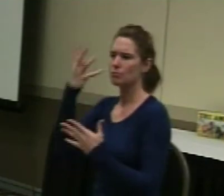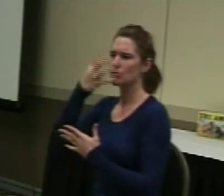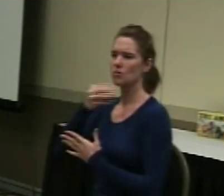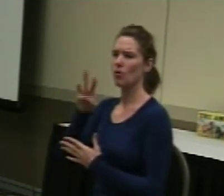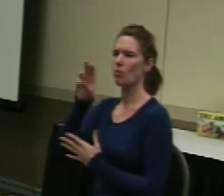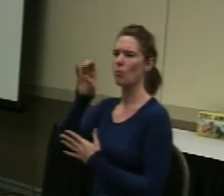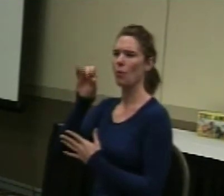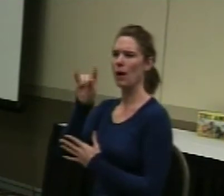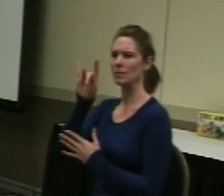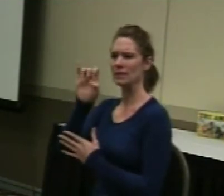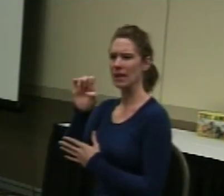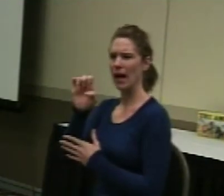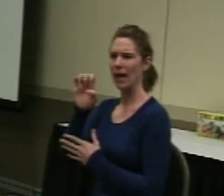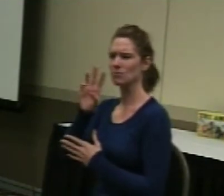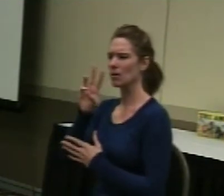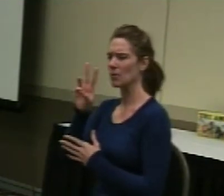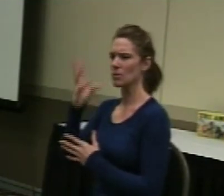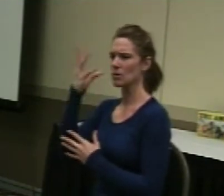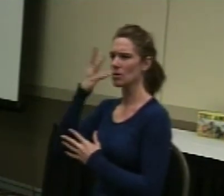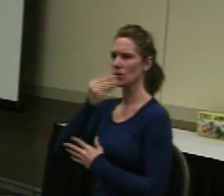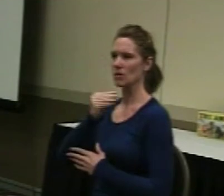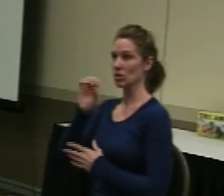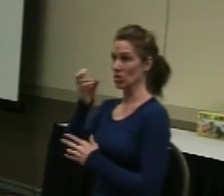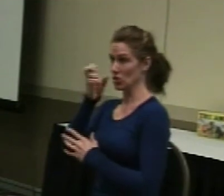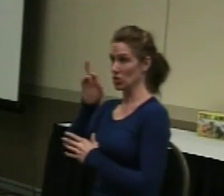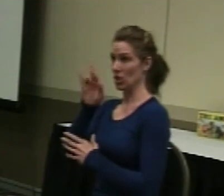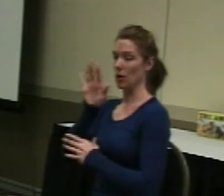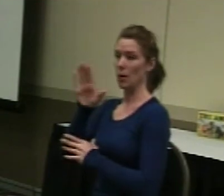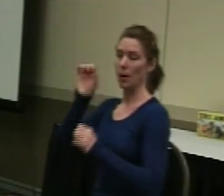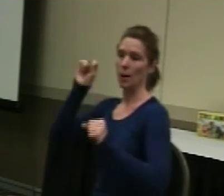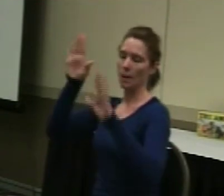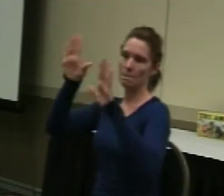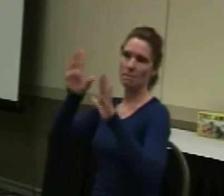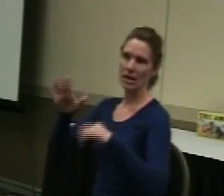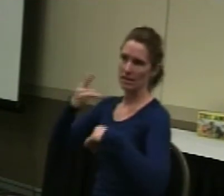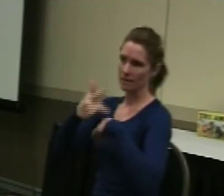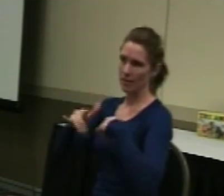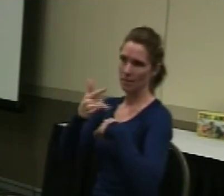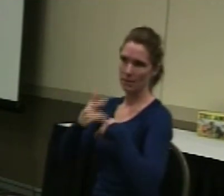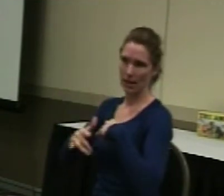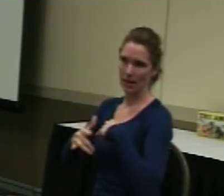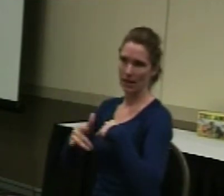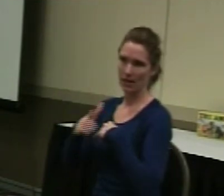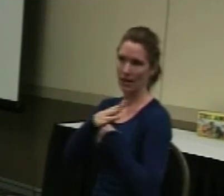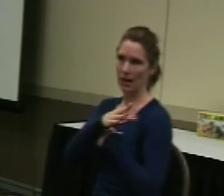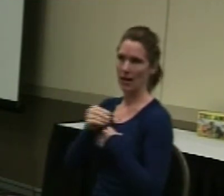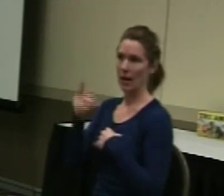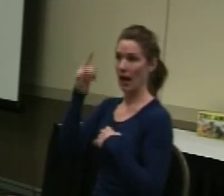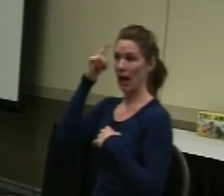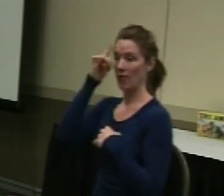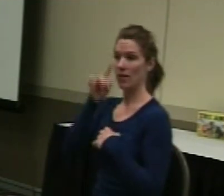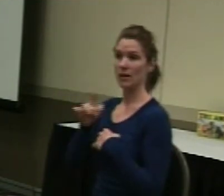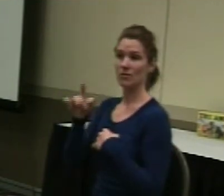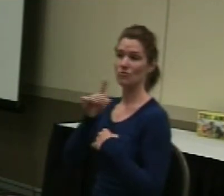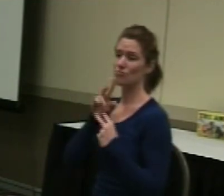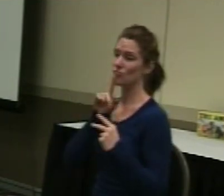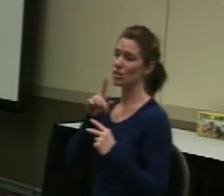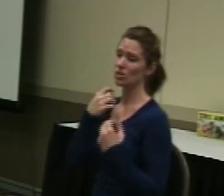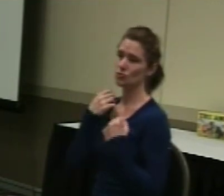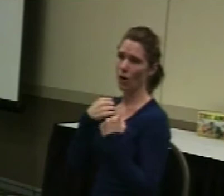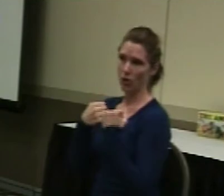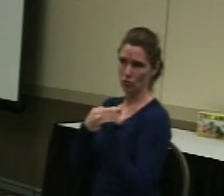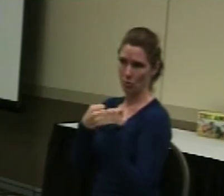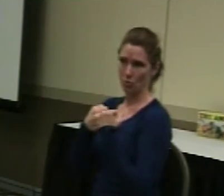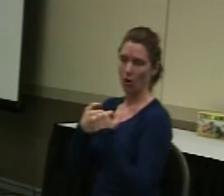website, and Sherry and her amazing availability. I think you're well supported,